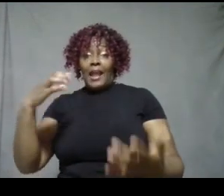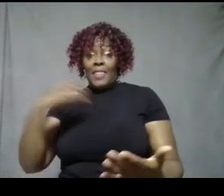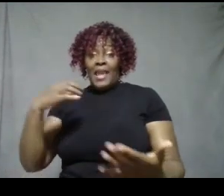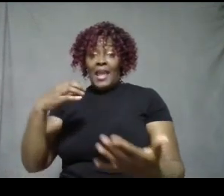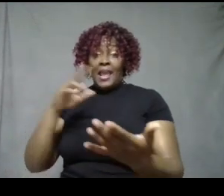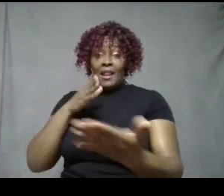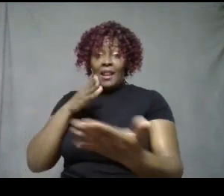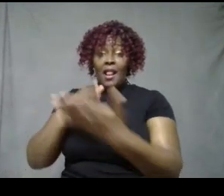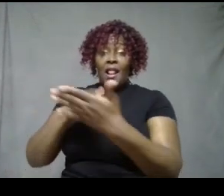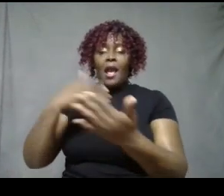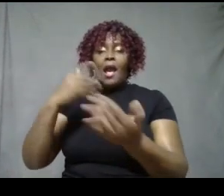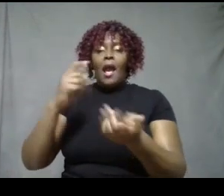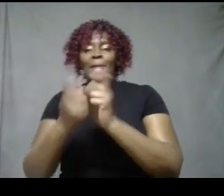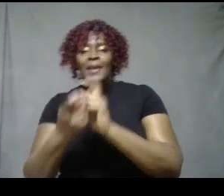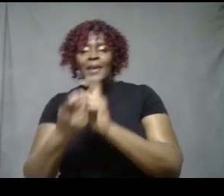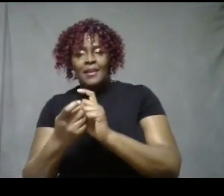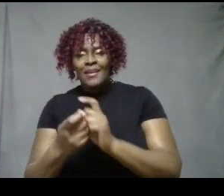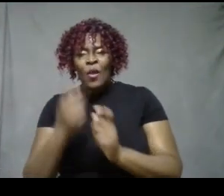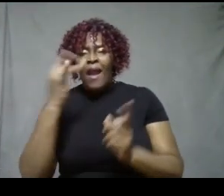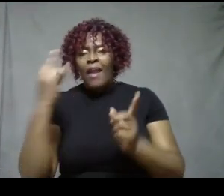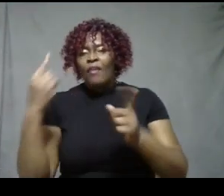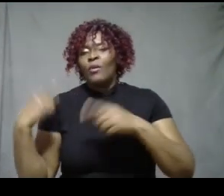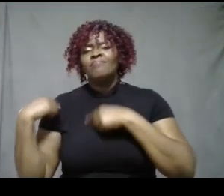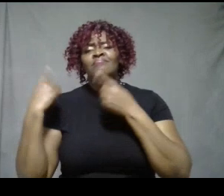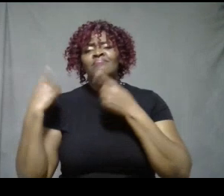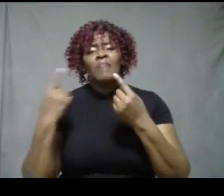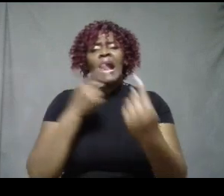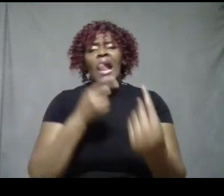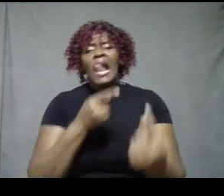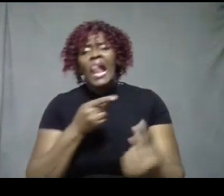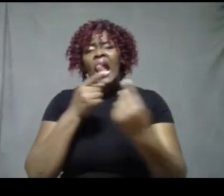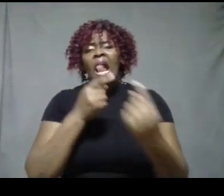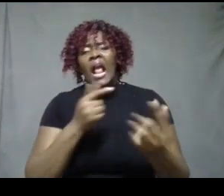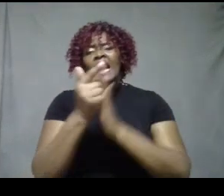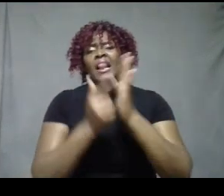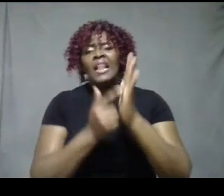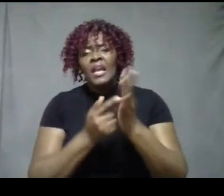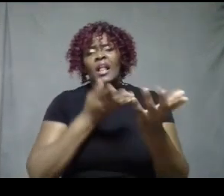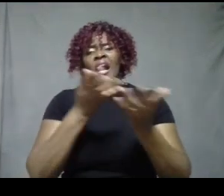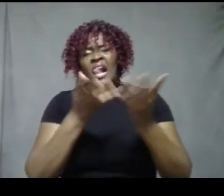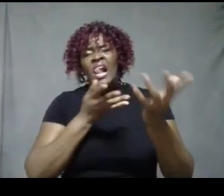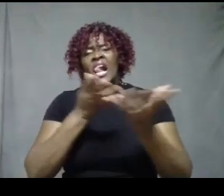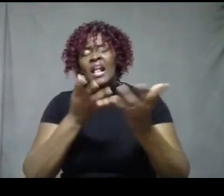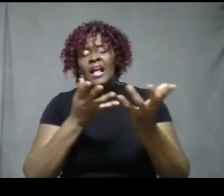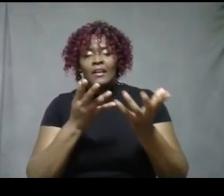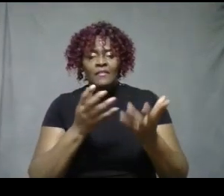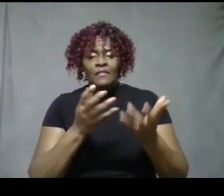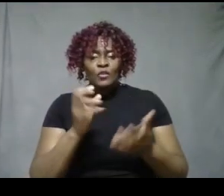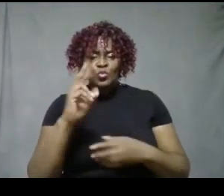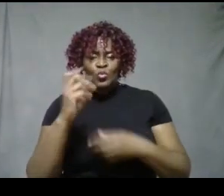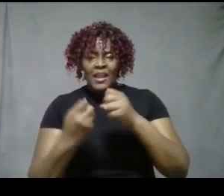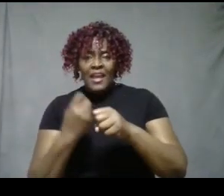process. We've already been in litigation for 2.5 years.